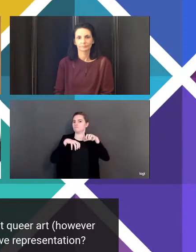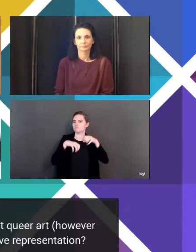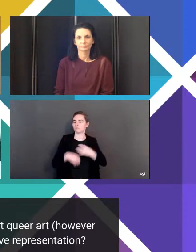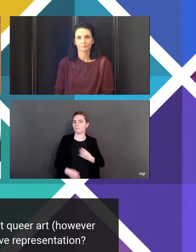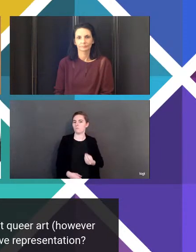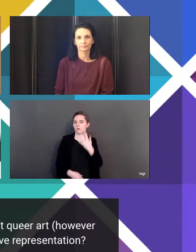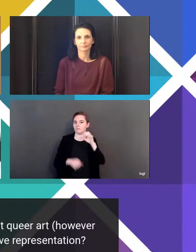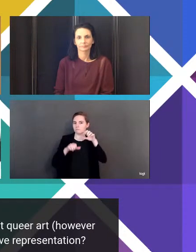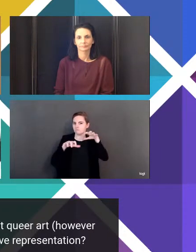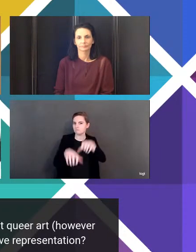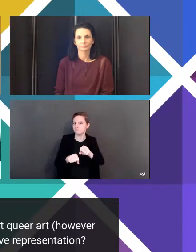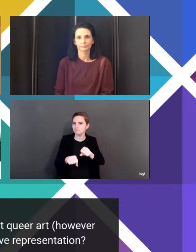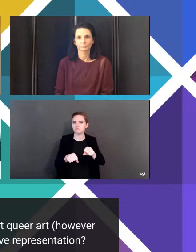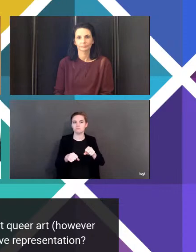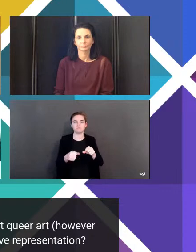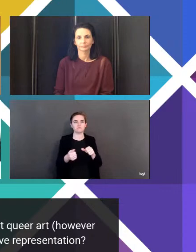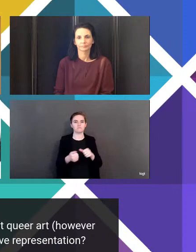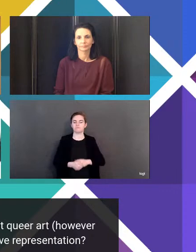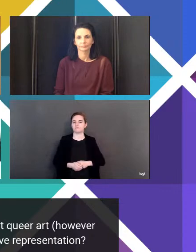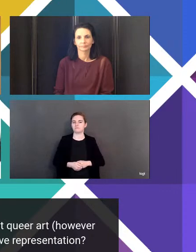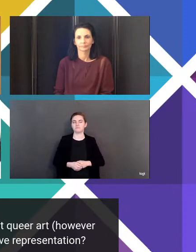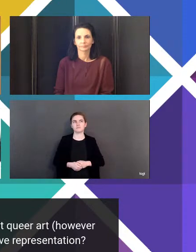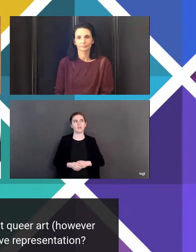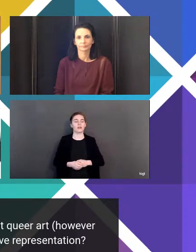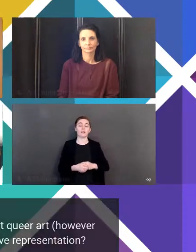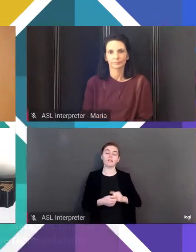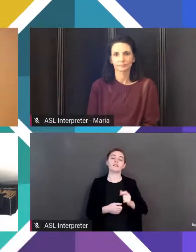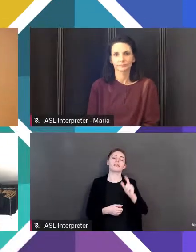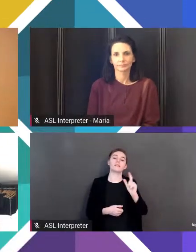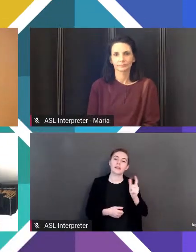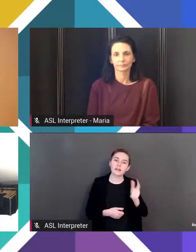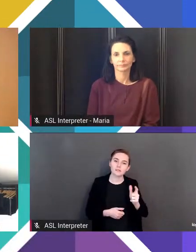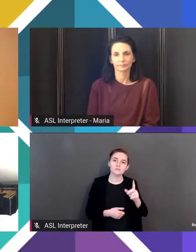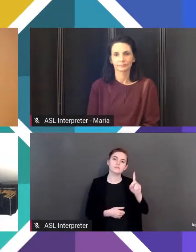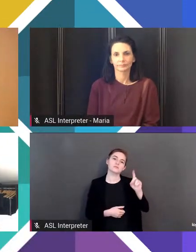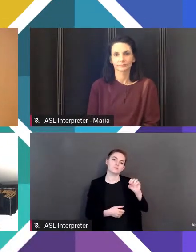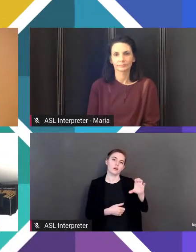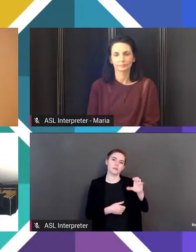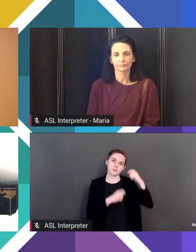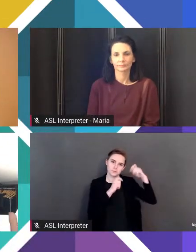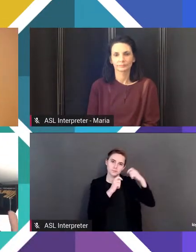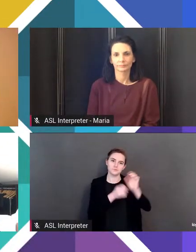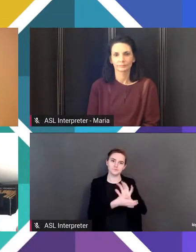you see a Black trans woman, Crystal LaBeija,